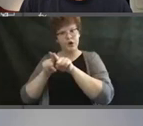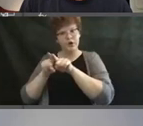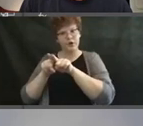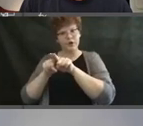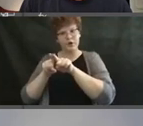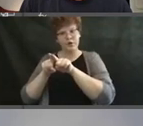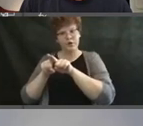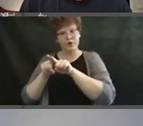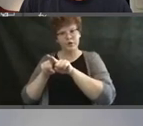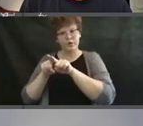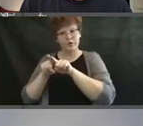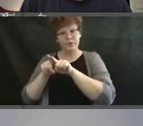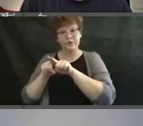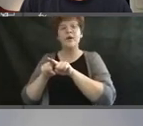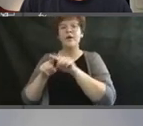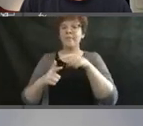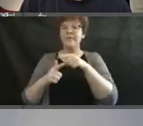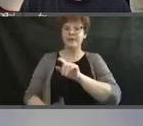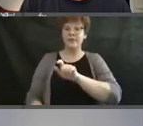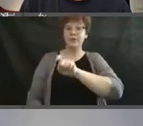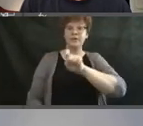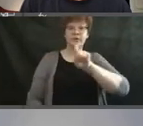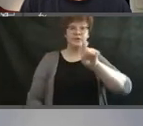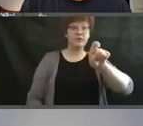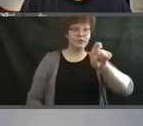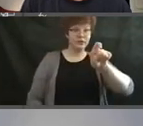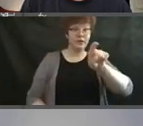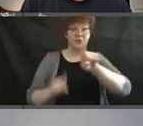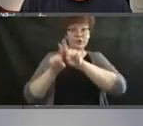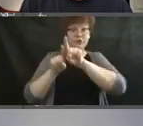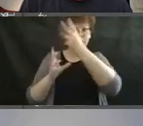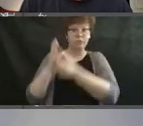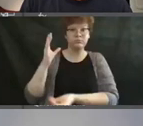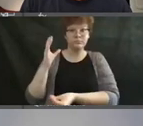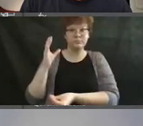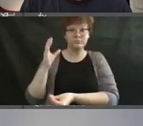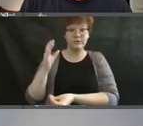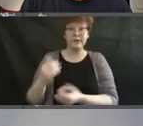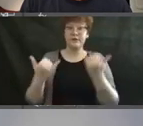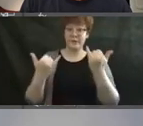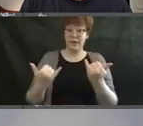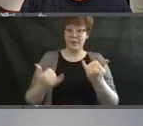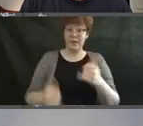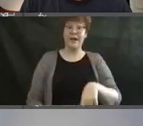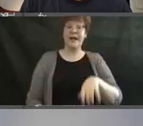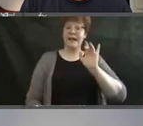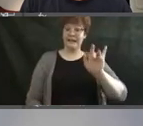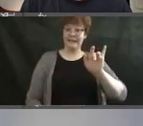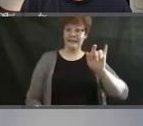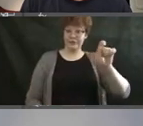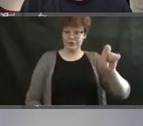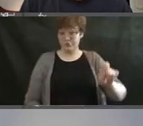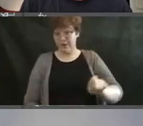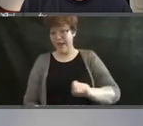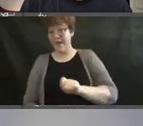path, you no longer see that asterisk. And now when I click and I drag, notice that it redefines that